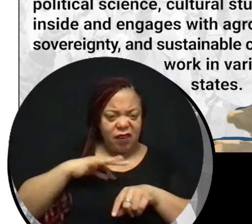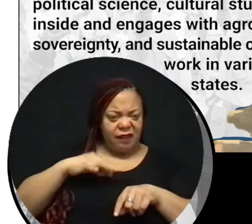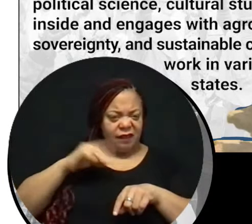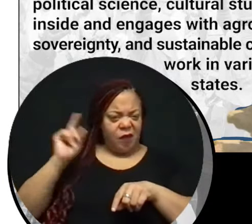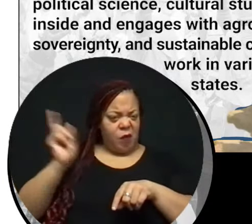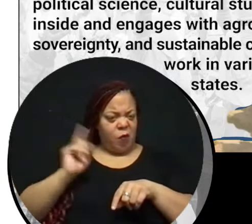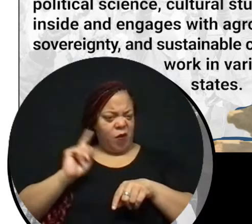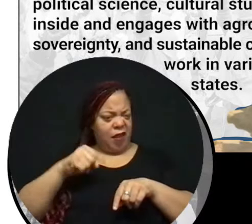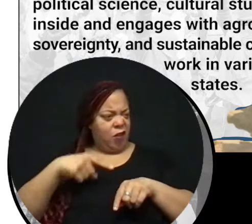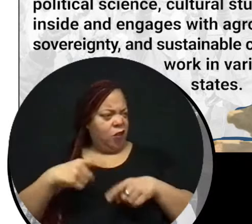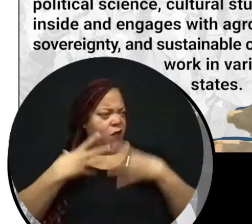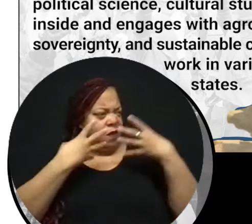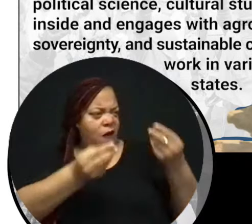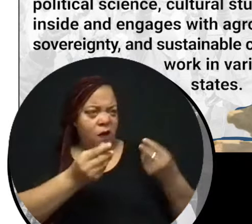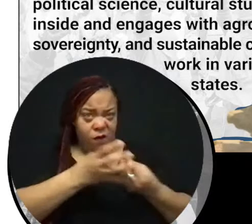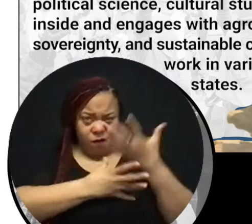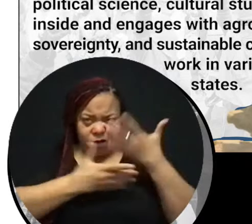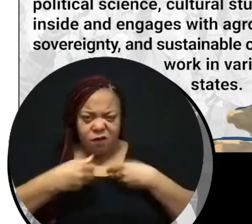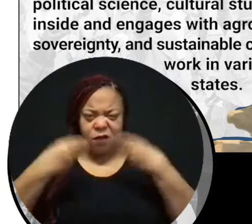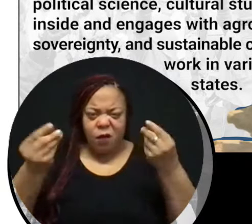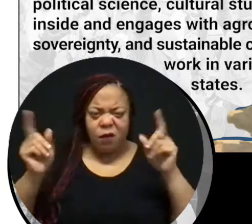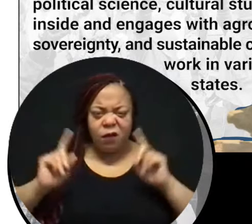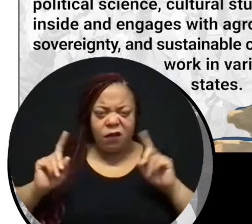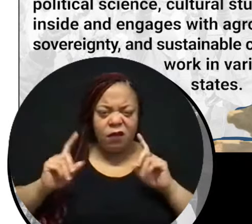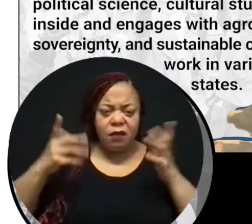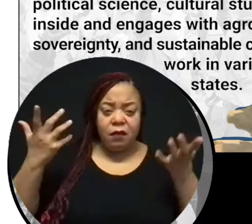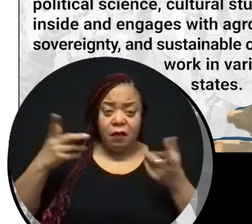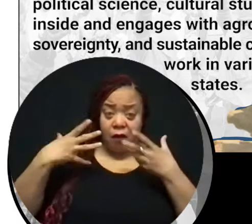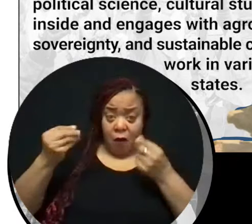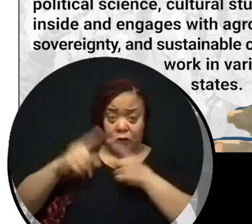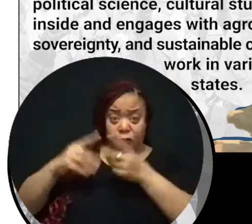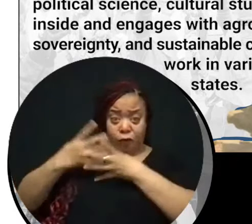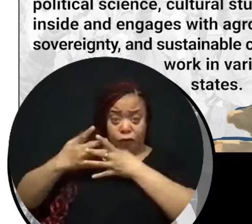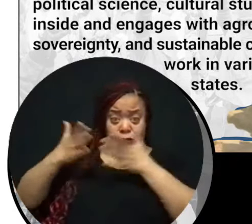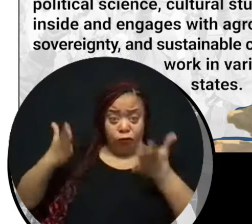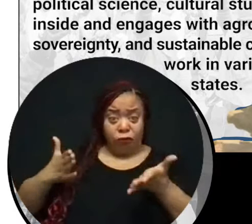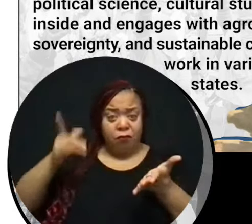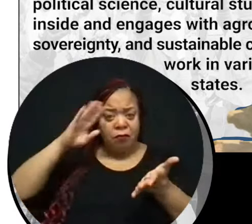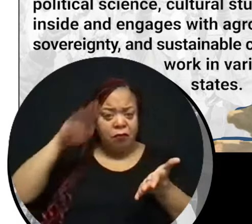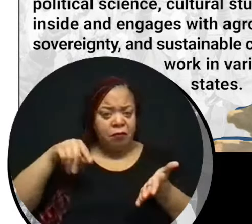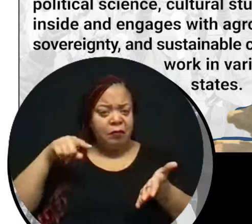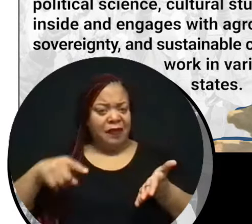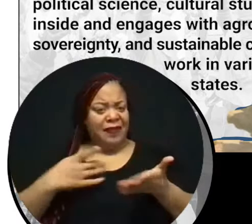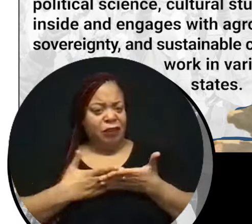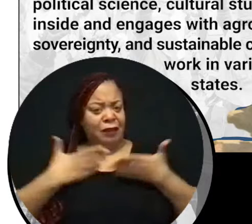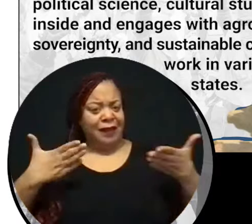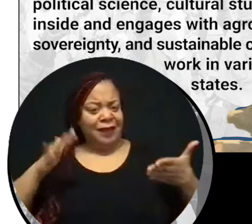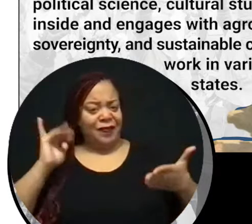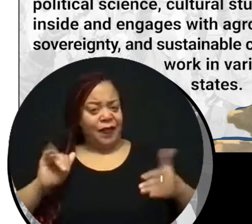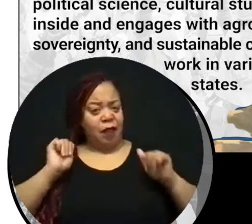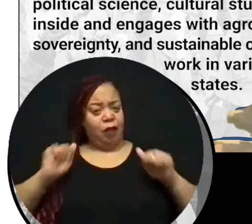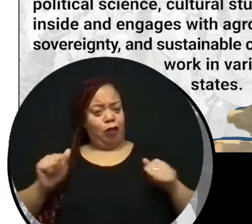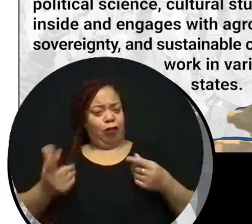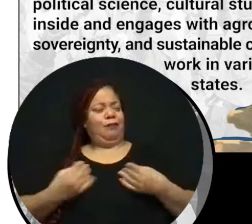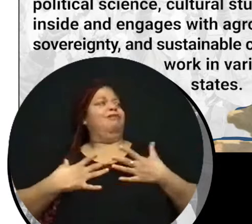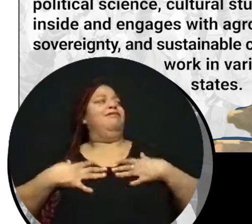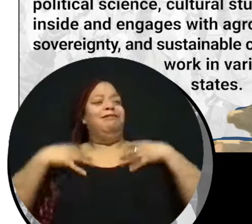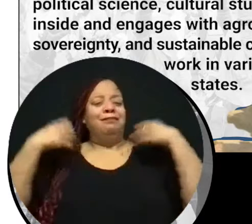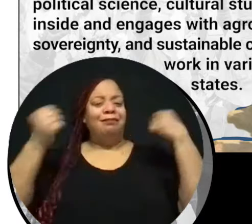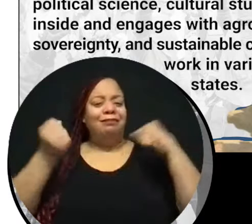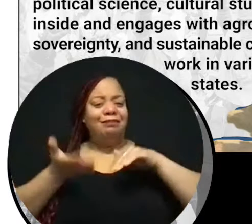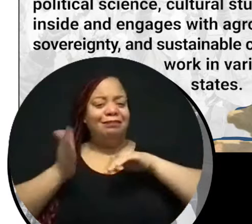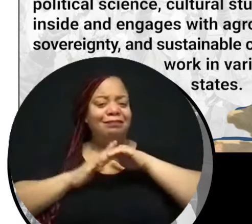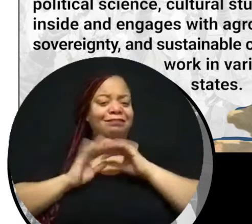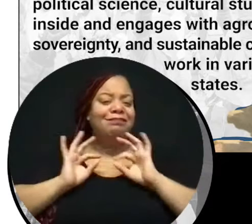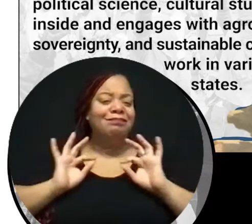have underlying conditions or maybe struggling with mental disability. There's a lot of stuff growing out here that can really,